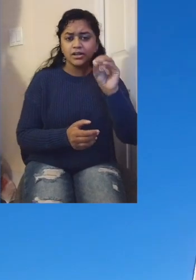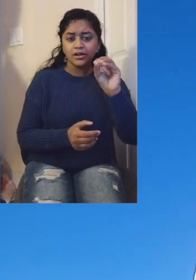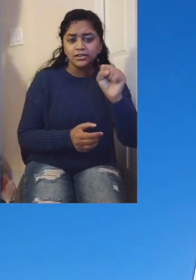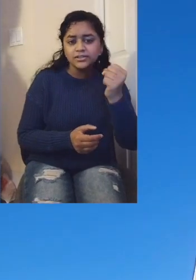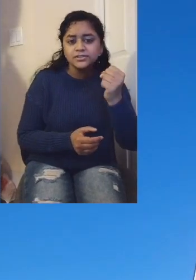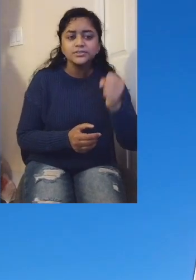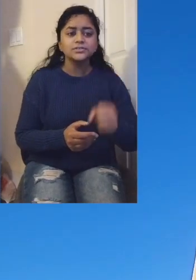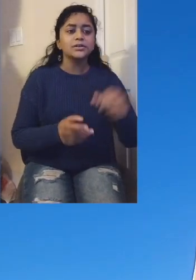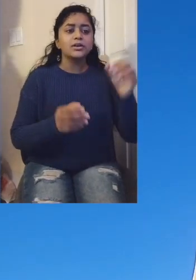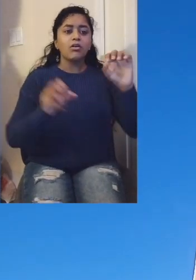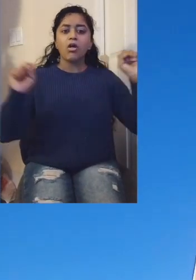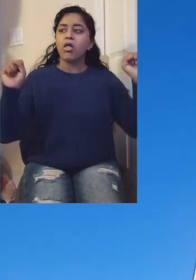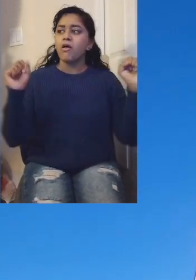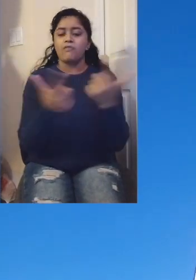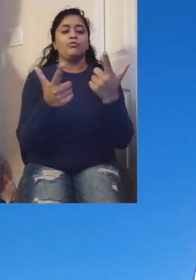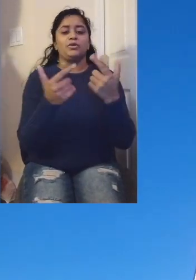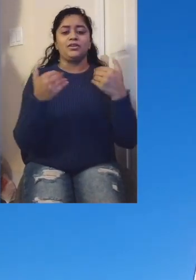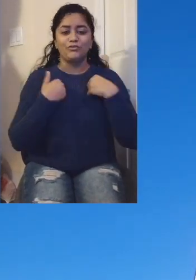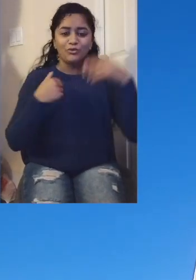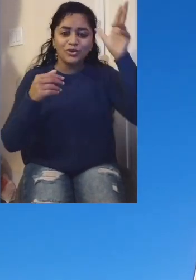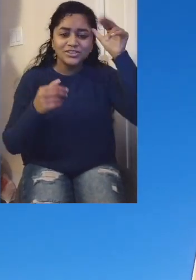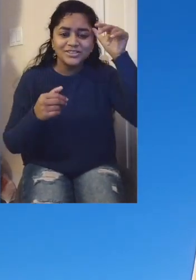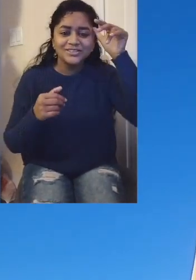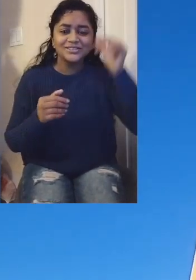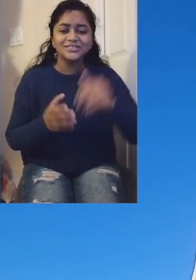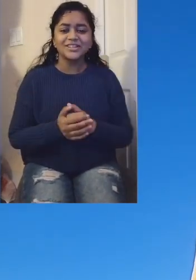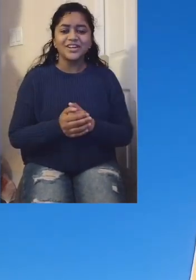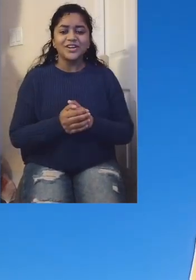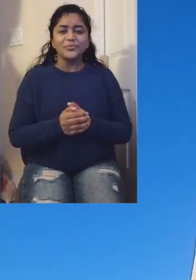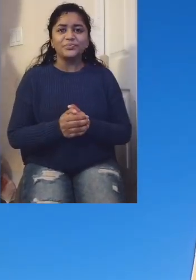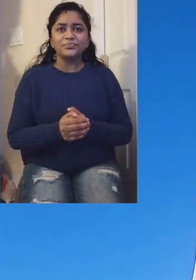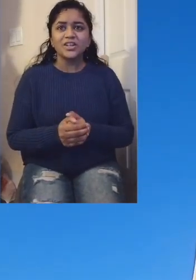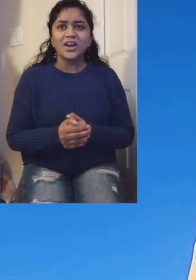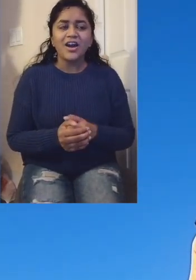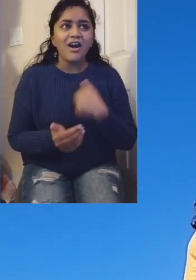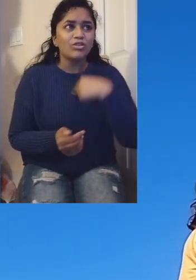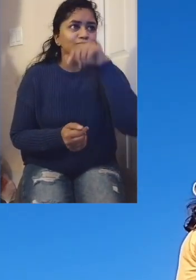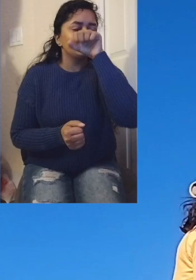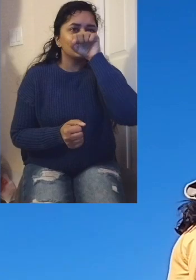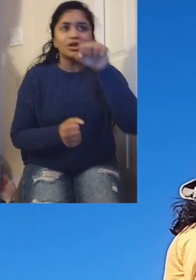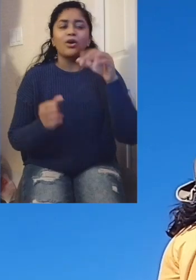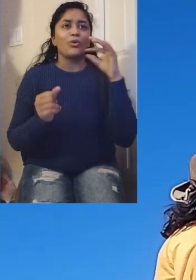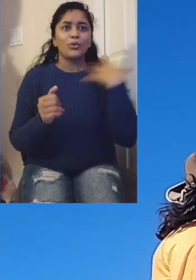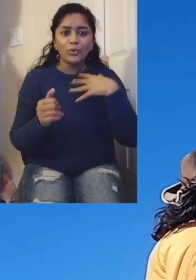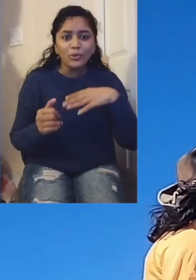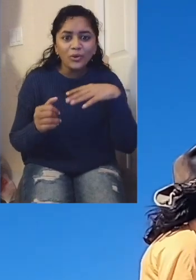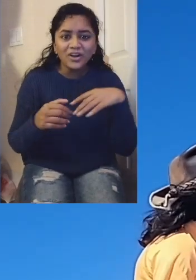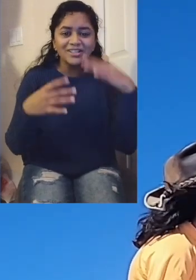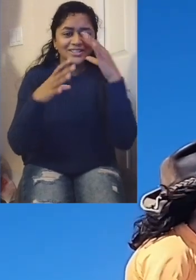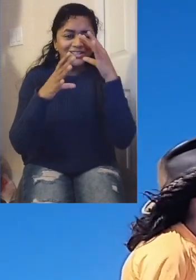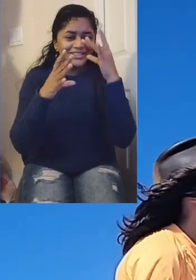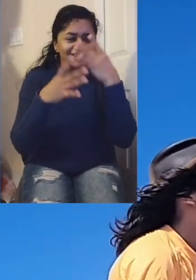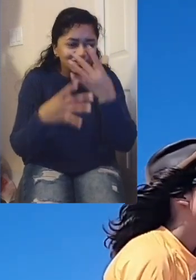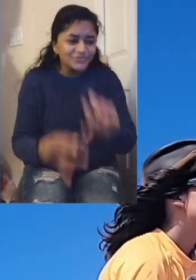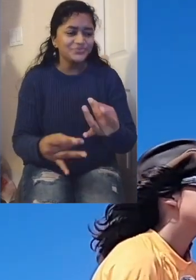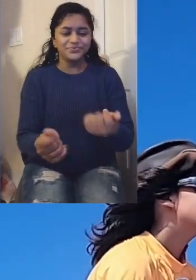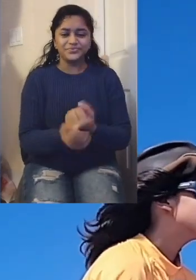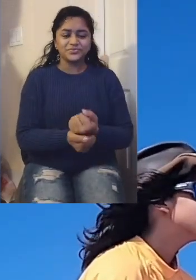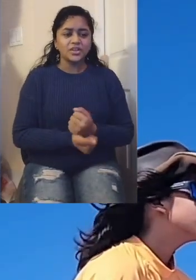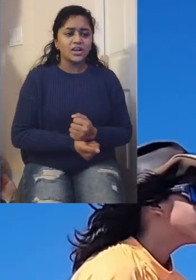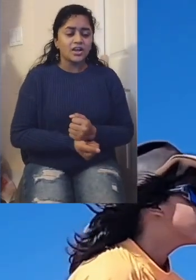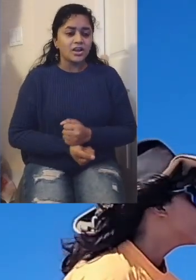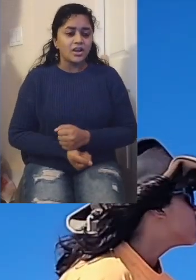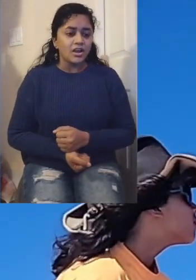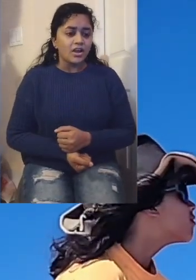I have a truck, so we cut grass as much as we can for them. And we're just there. I spend basically my whole day is